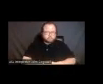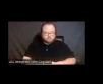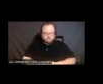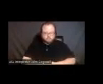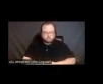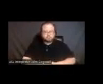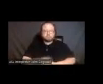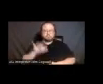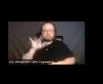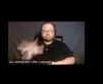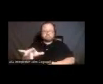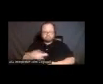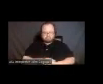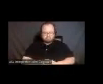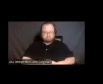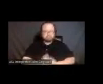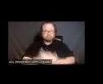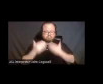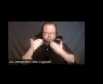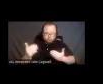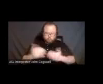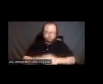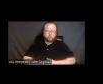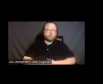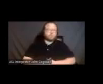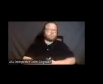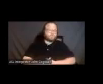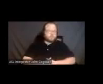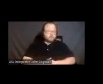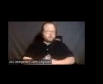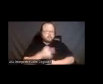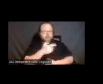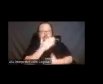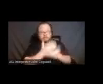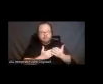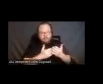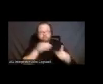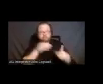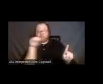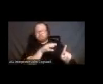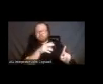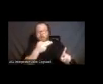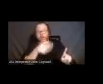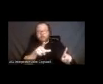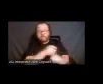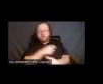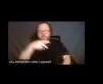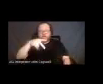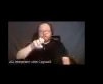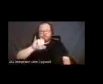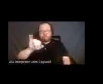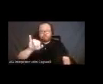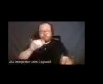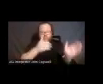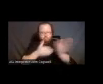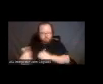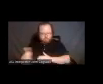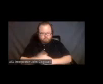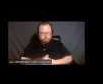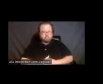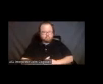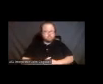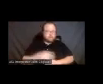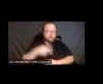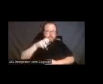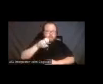You can move on to the next slide. Thank you. And here are some highlights from the PEI plan.